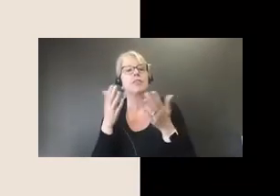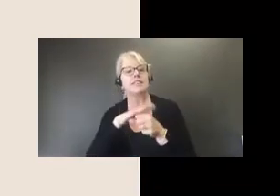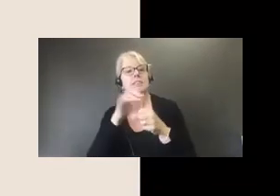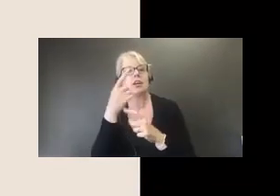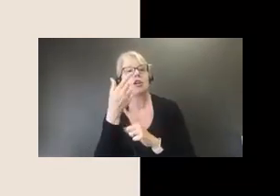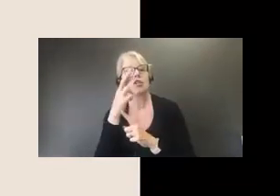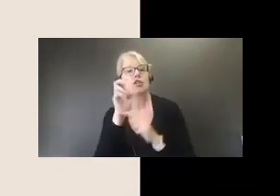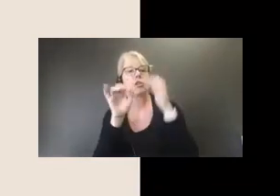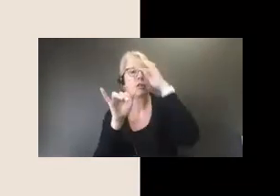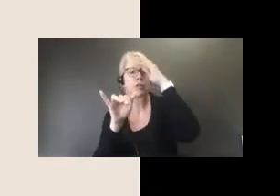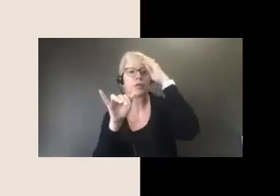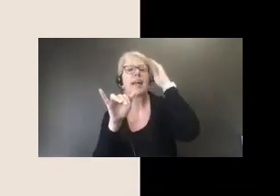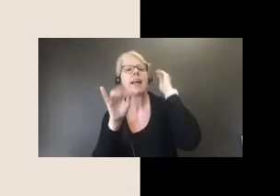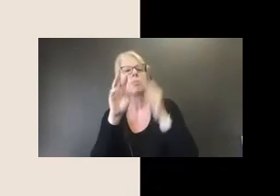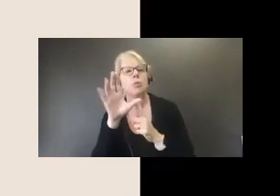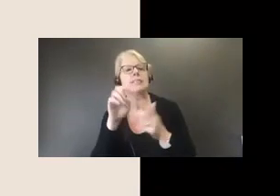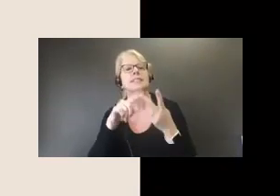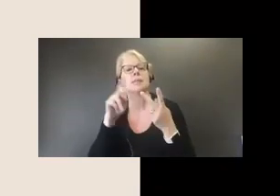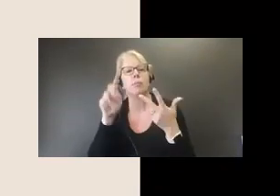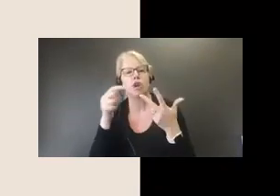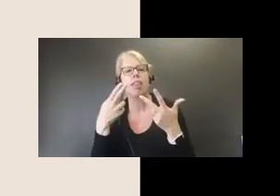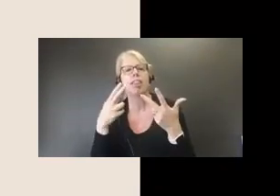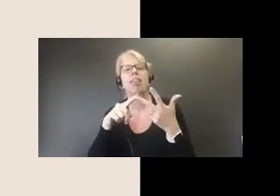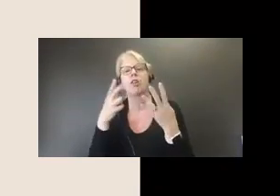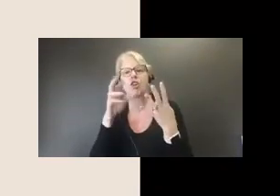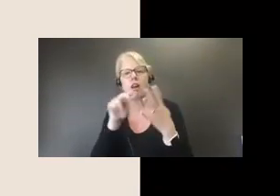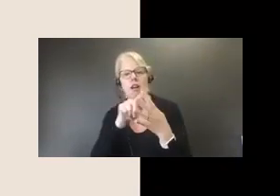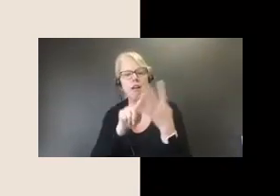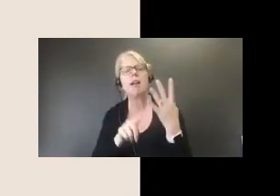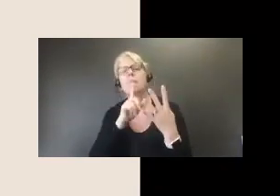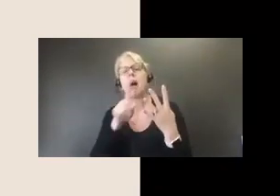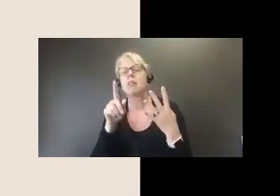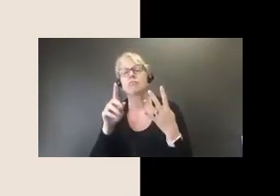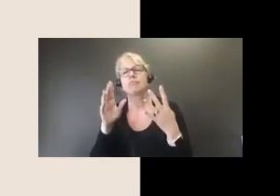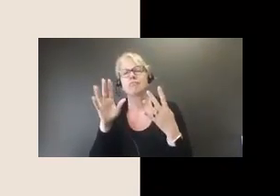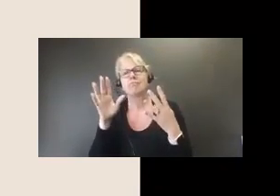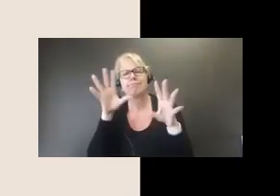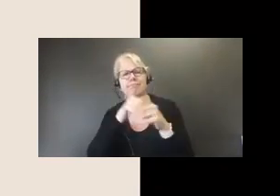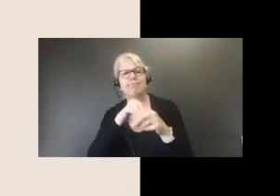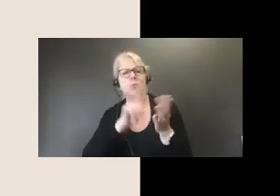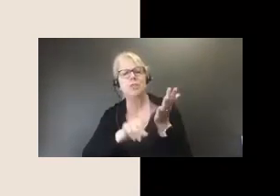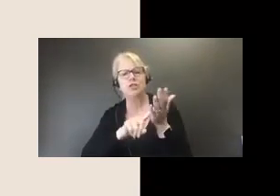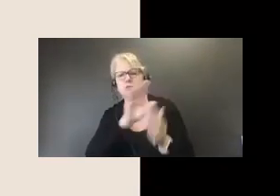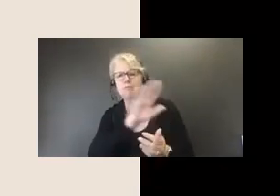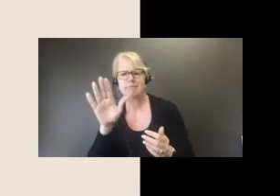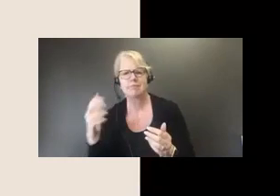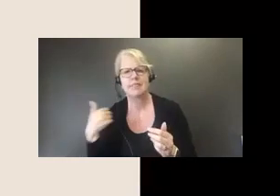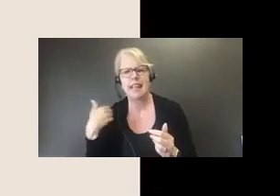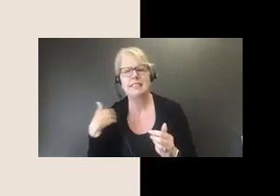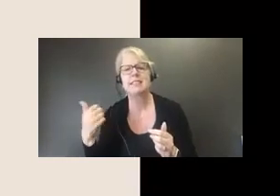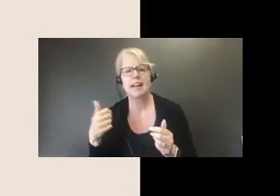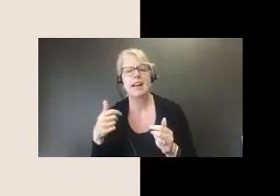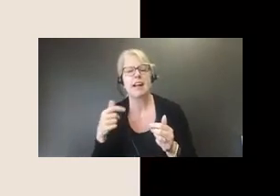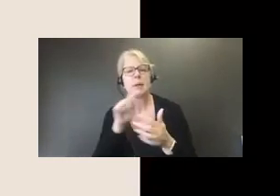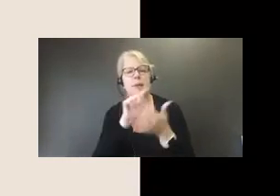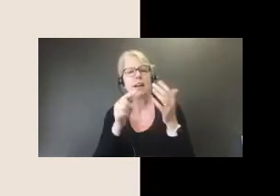Huron regions for Gateway, but they are involved in research right across the country. The reason that those, well, number one, they're housed in